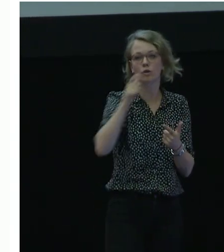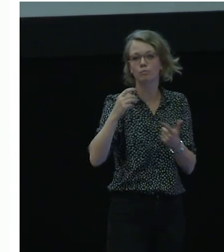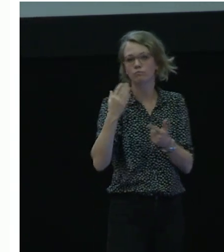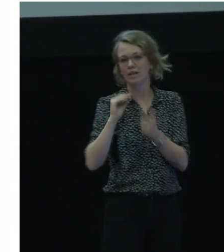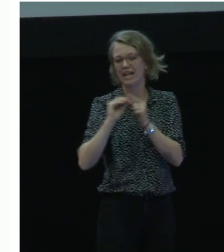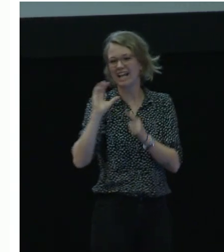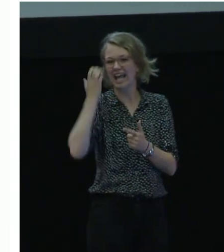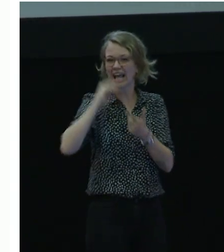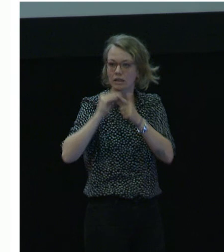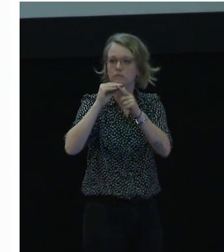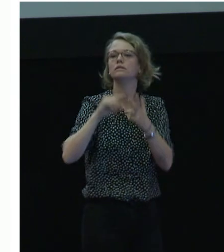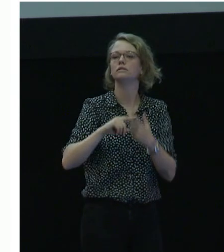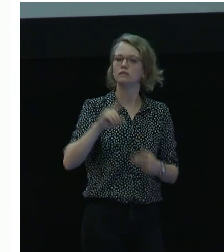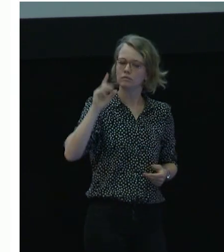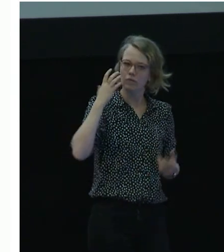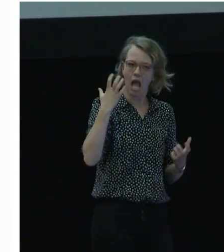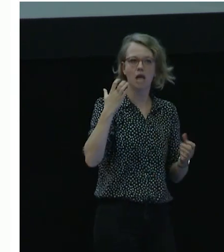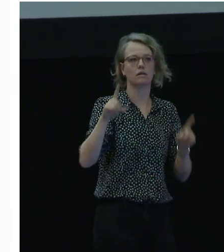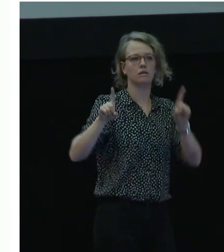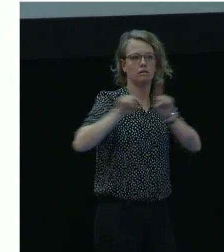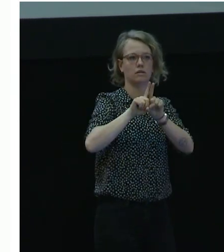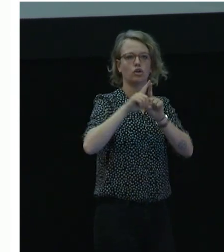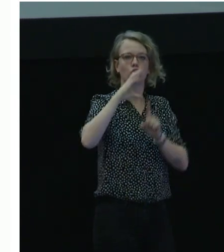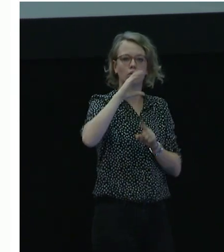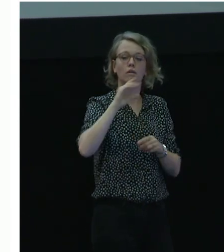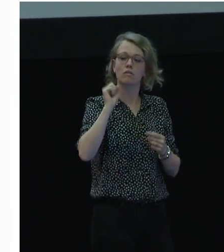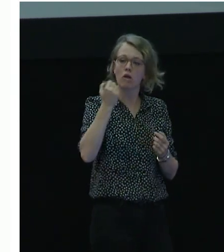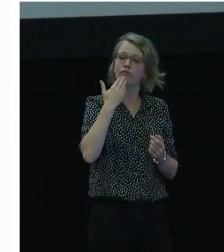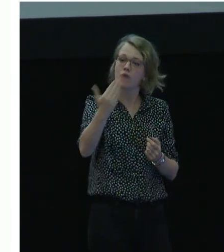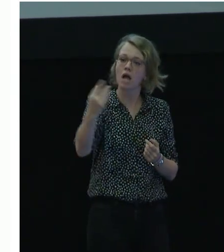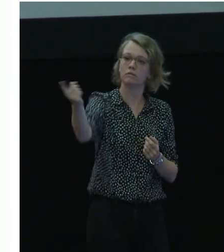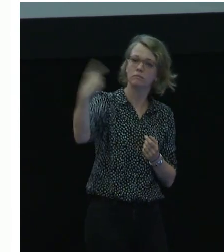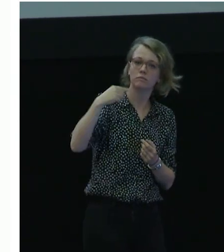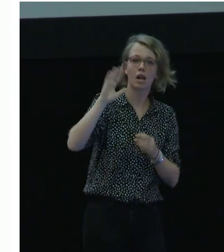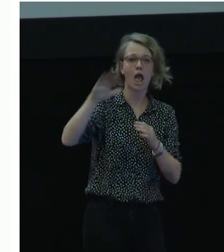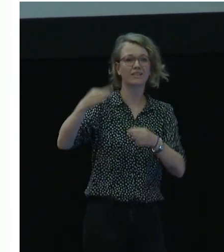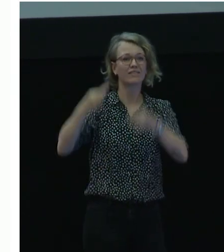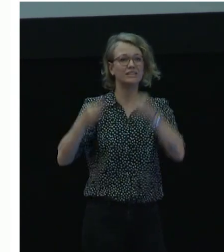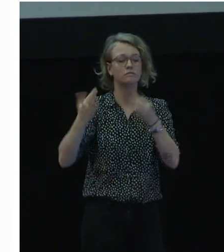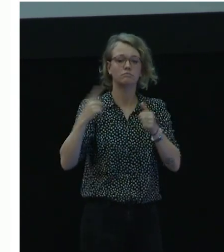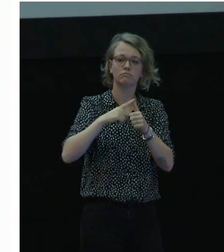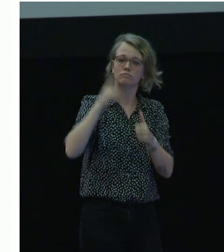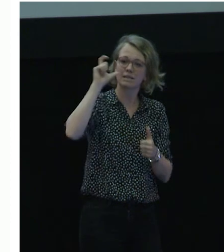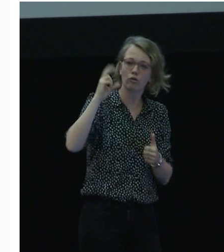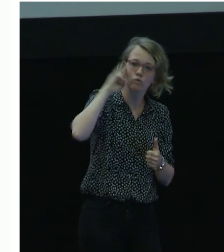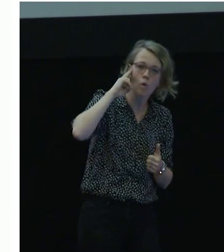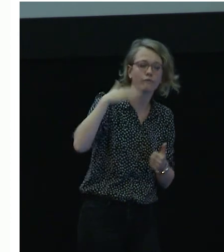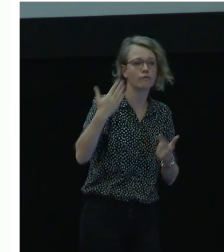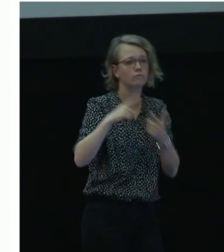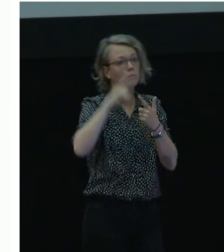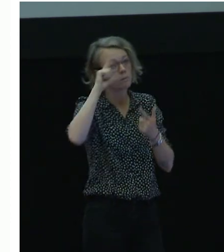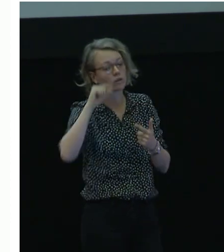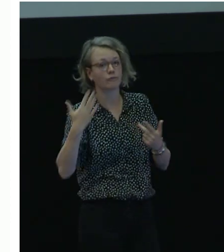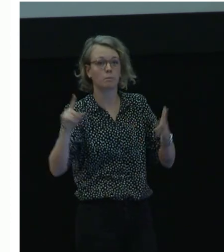So if we design things, if we create things and designs, do that with others. Ask them